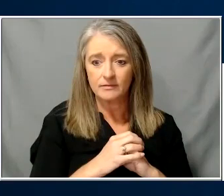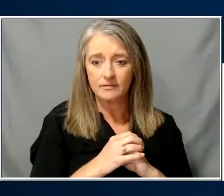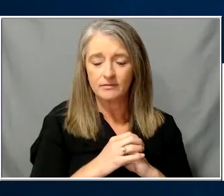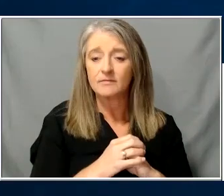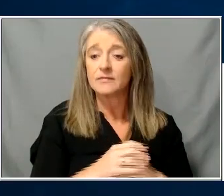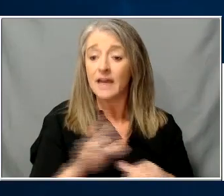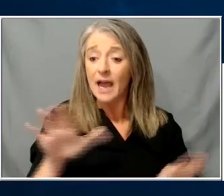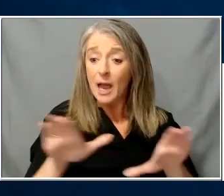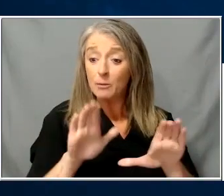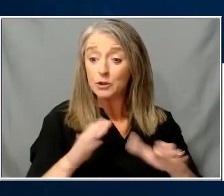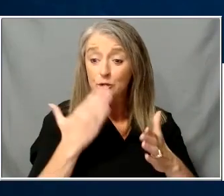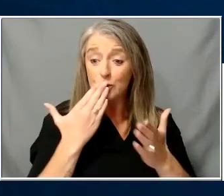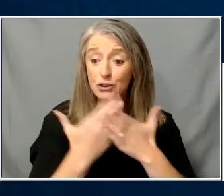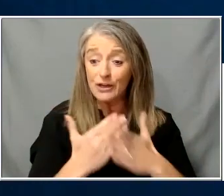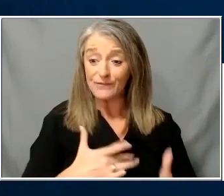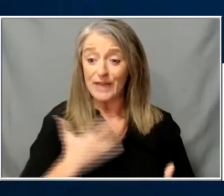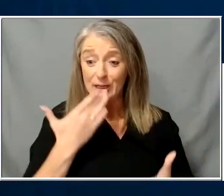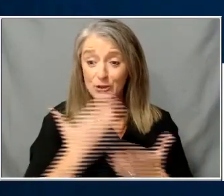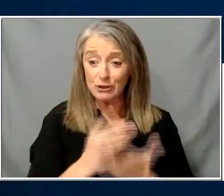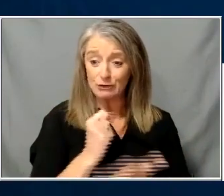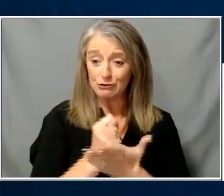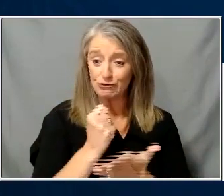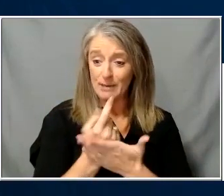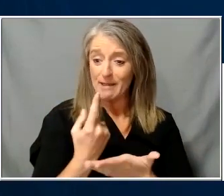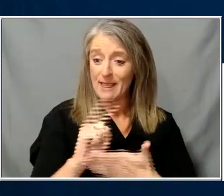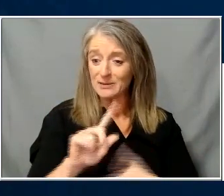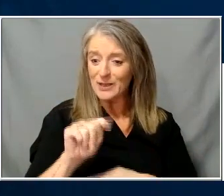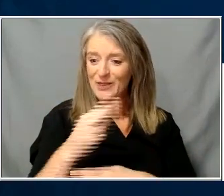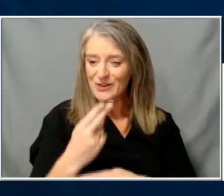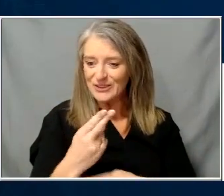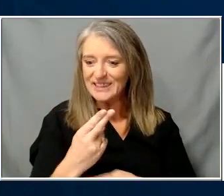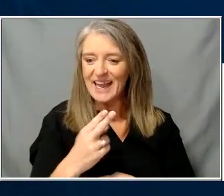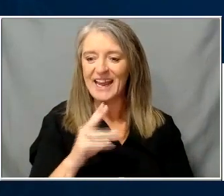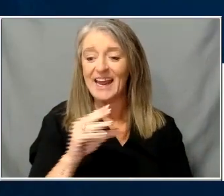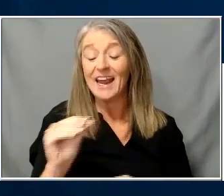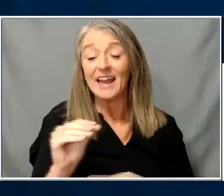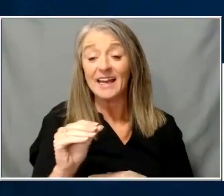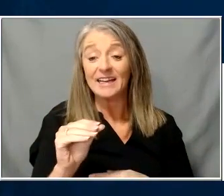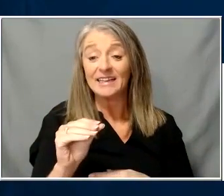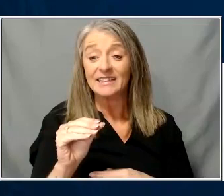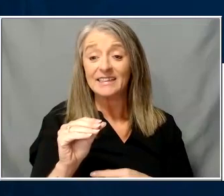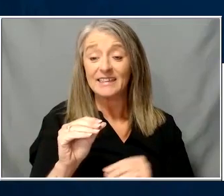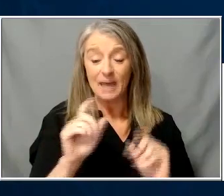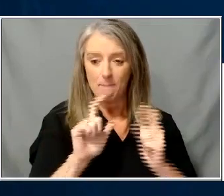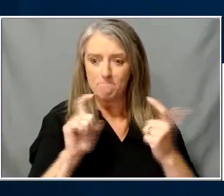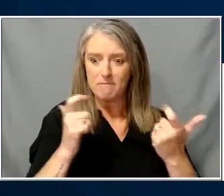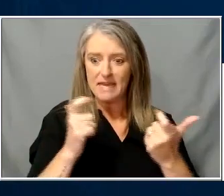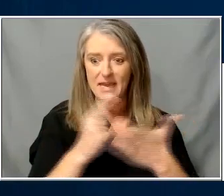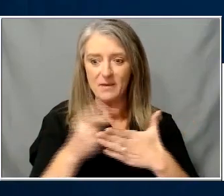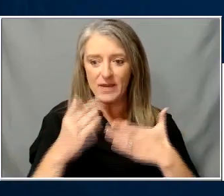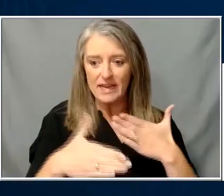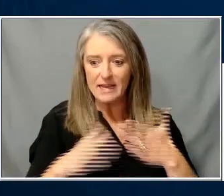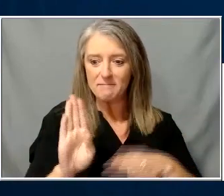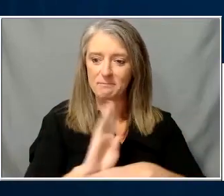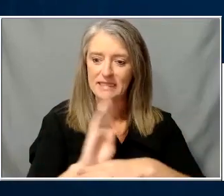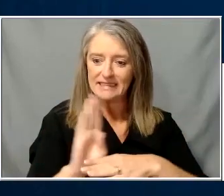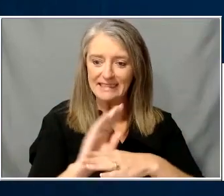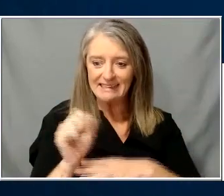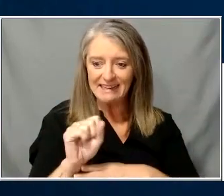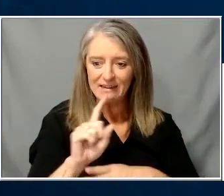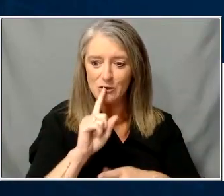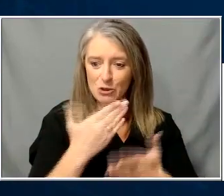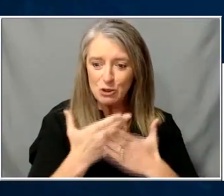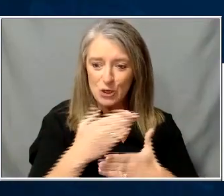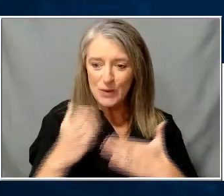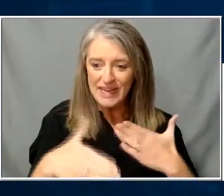Yeah, I'm doing great, feeling good. I had treatment last Thursday, and so I had a big weekend and kind of busy, but yeah, I had a